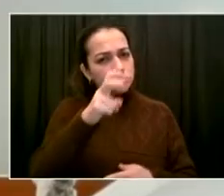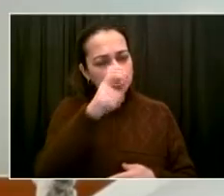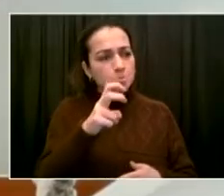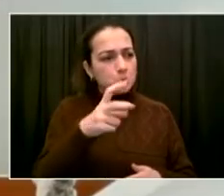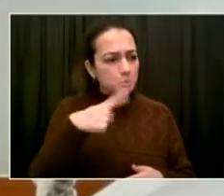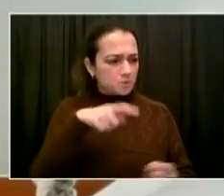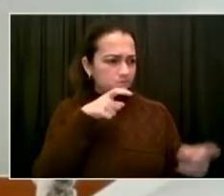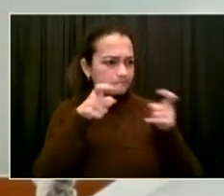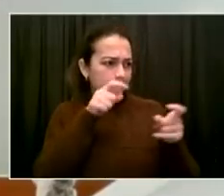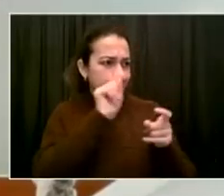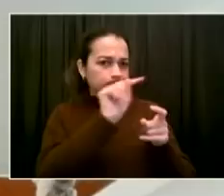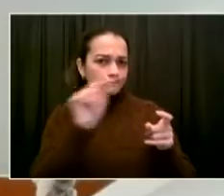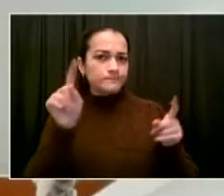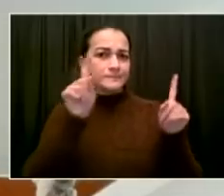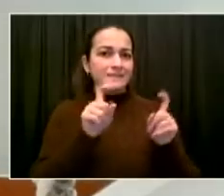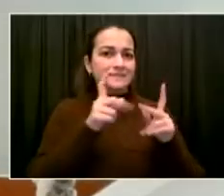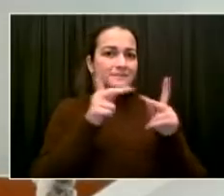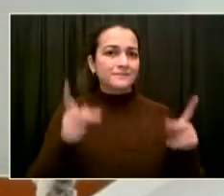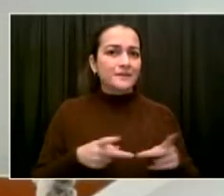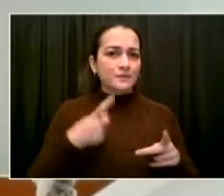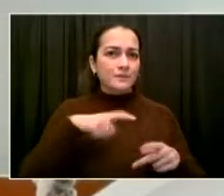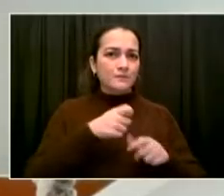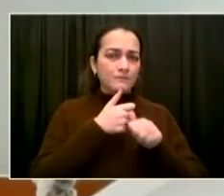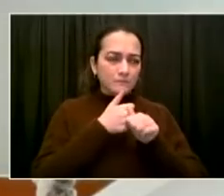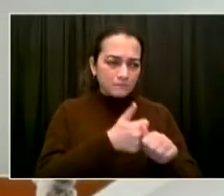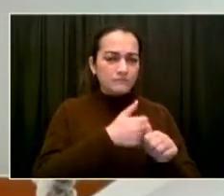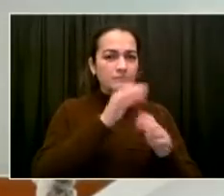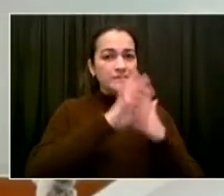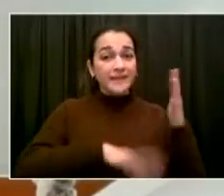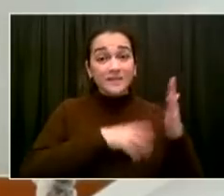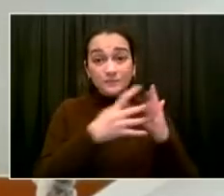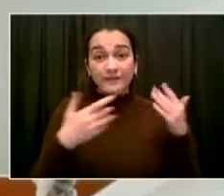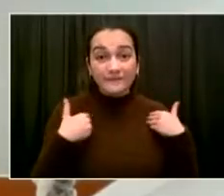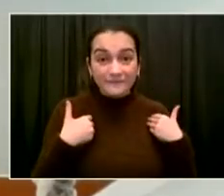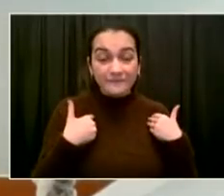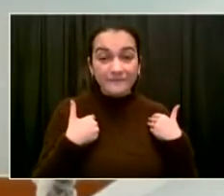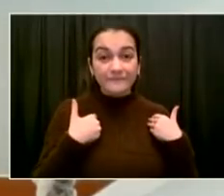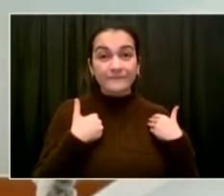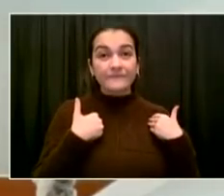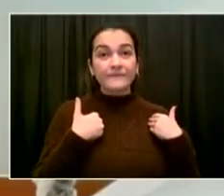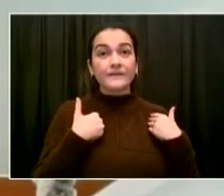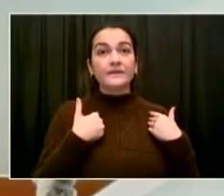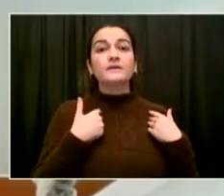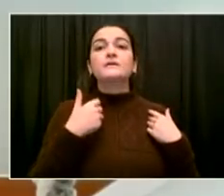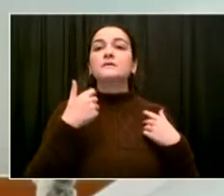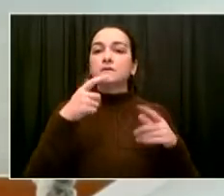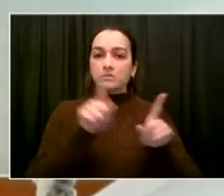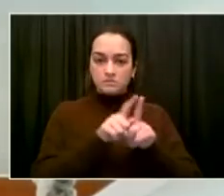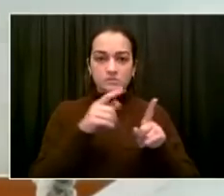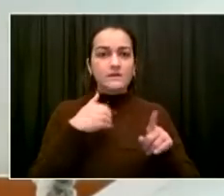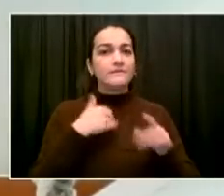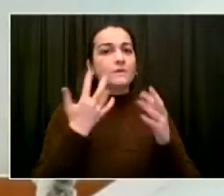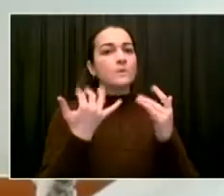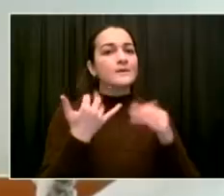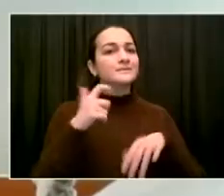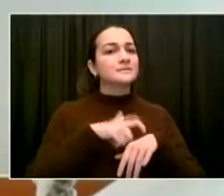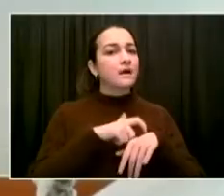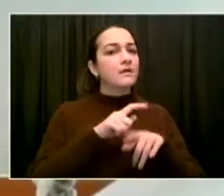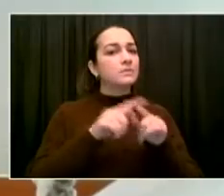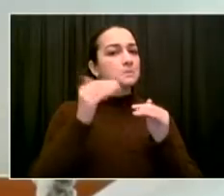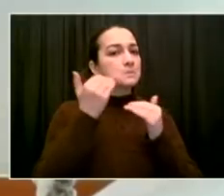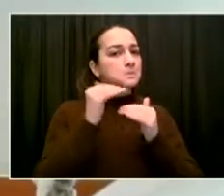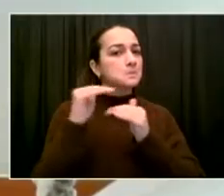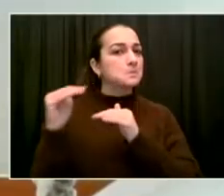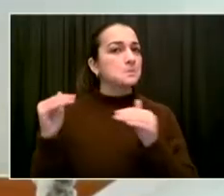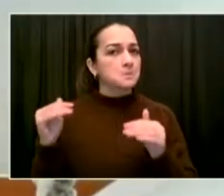Trace website. So you can always see, if there's two different places you're looking to go, there might be a 30-minute wait at another, an hour wait at another, and you can make a decision based